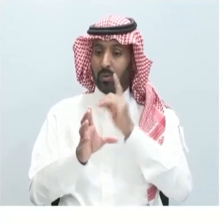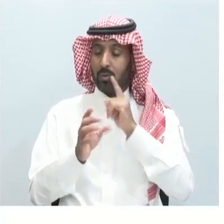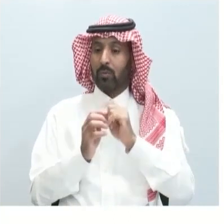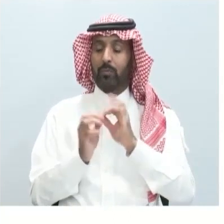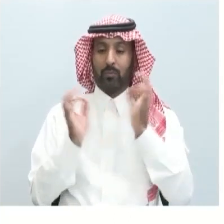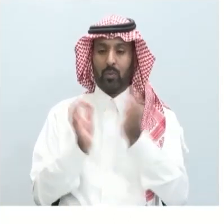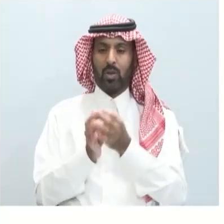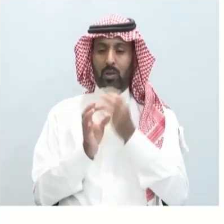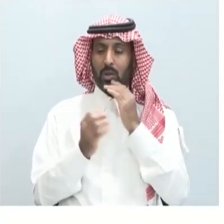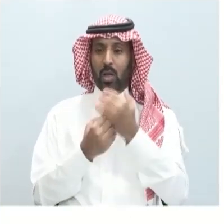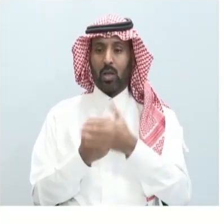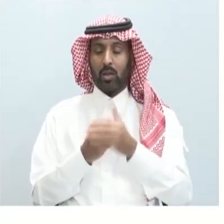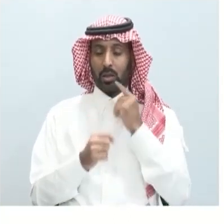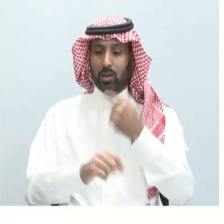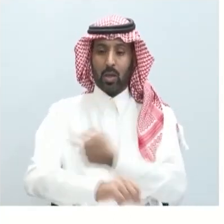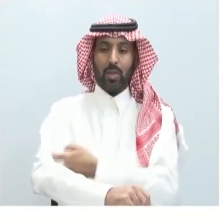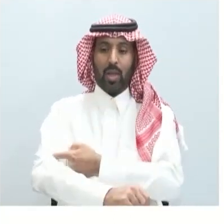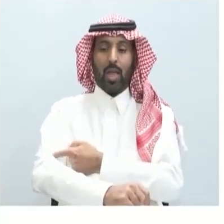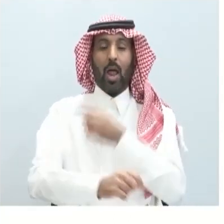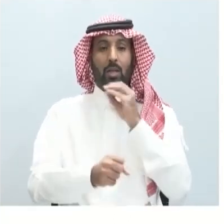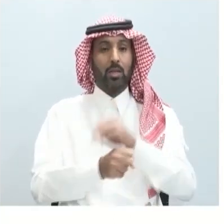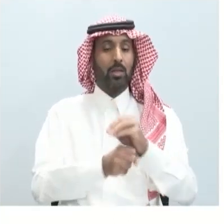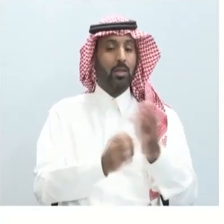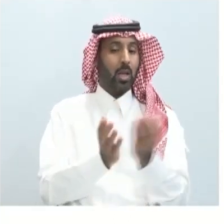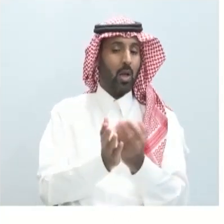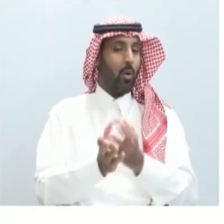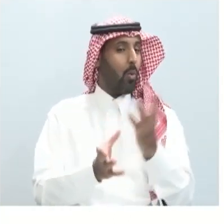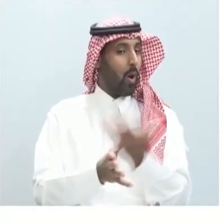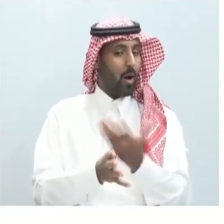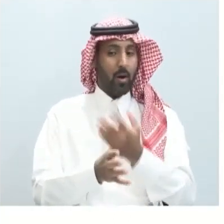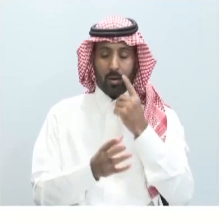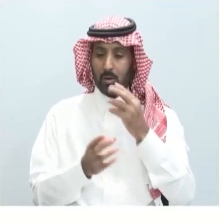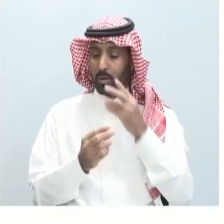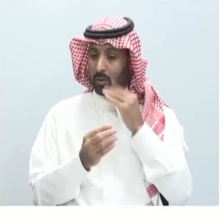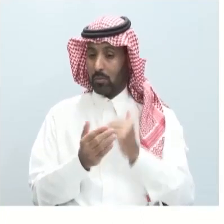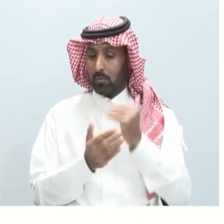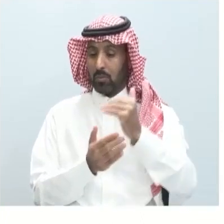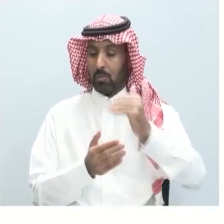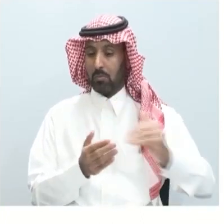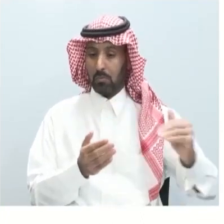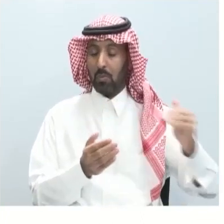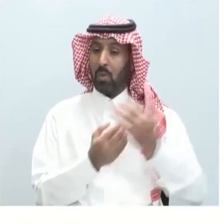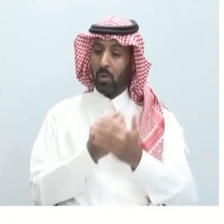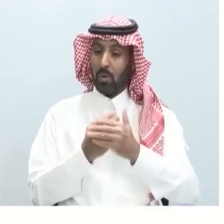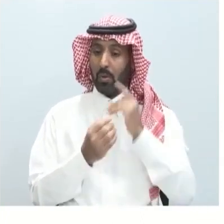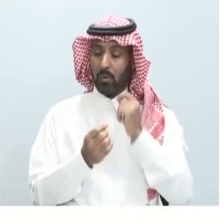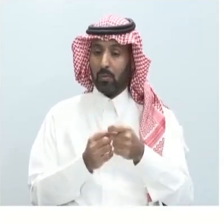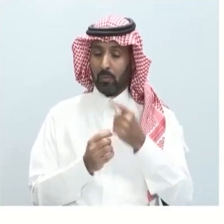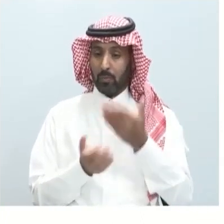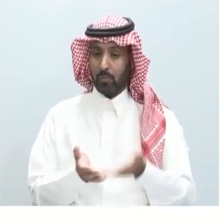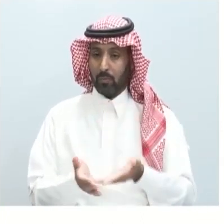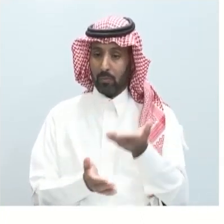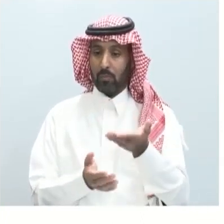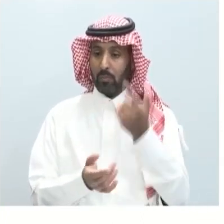social healthcare and educational system. Why? To cultivate and nurture children in the best way possible to